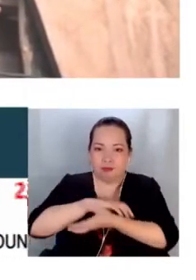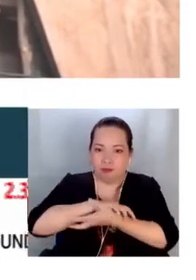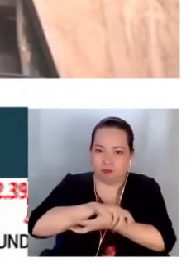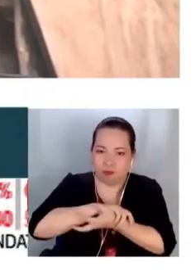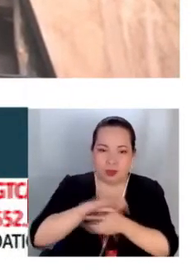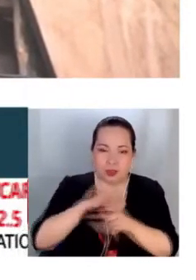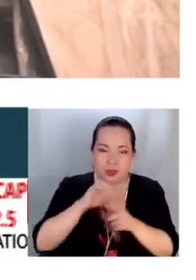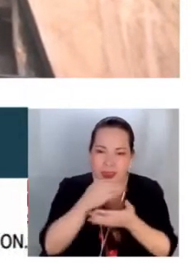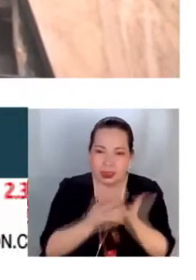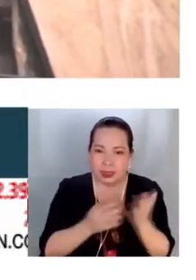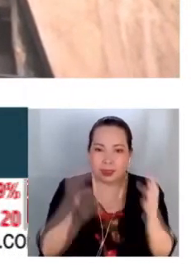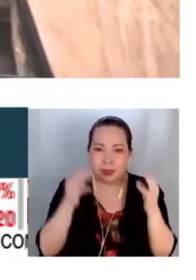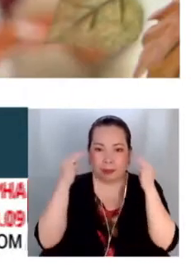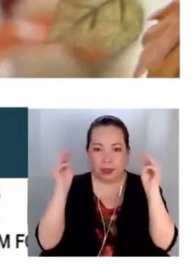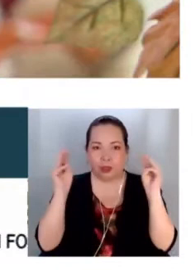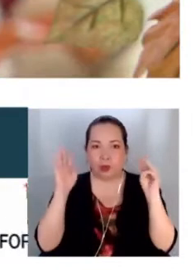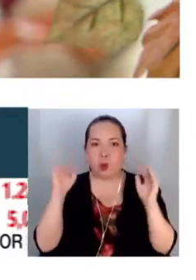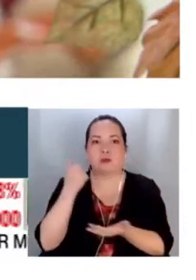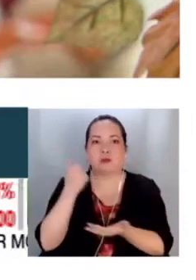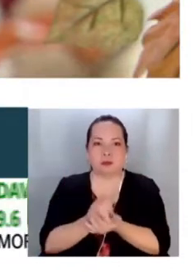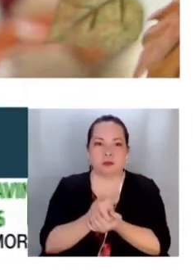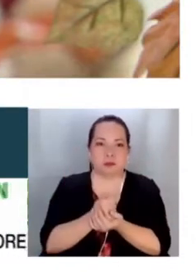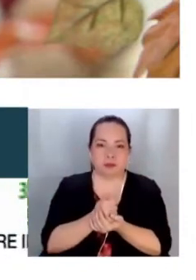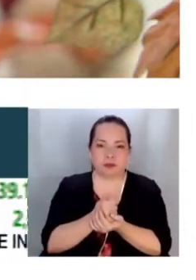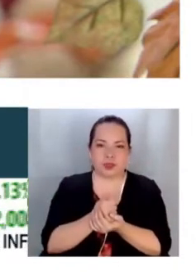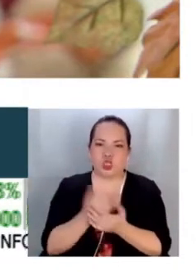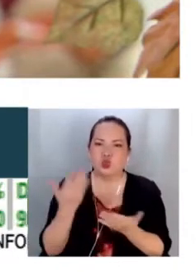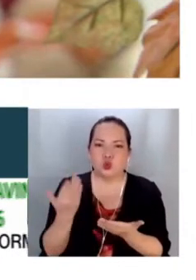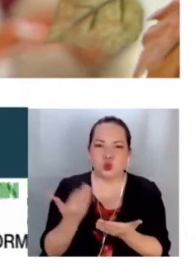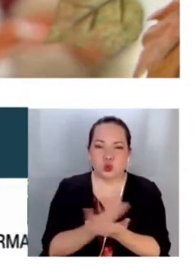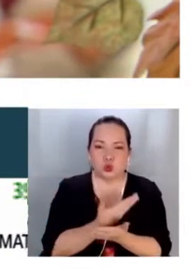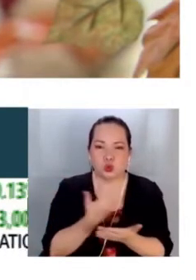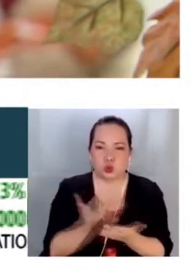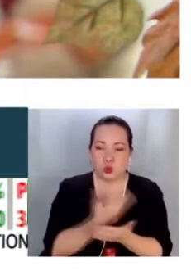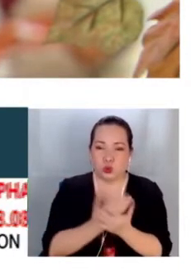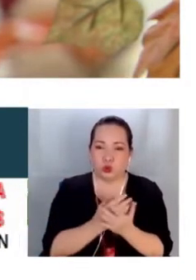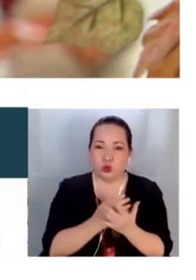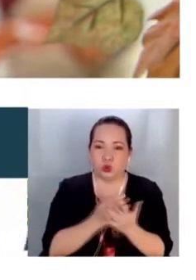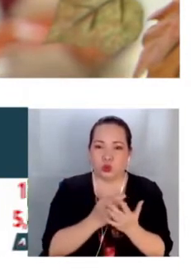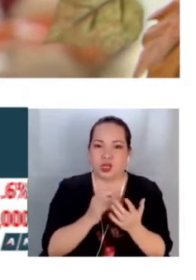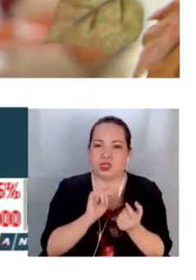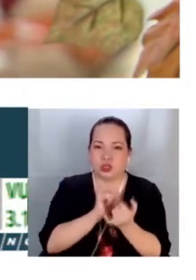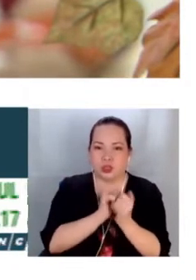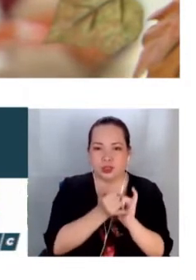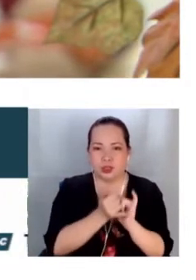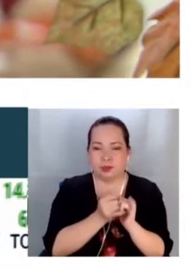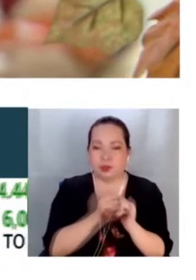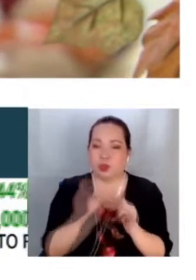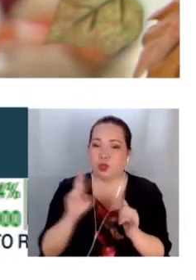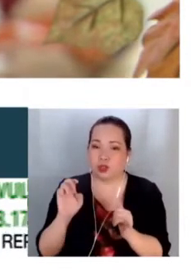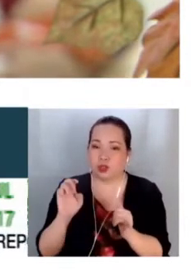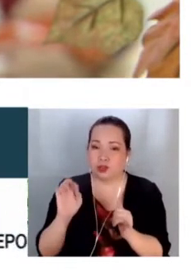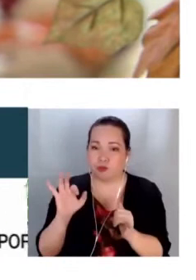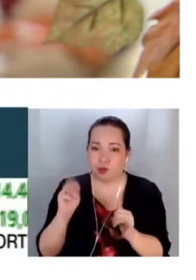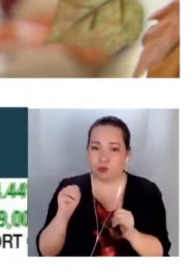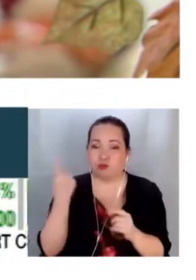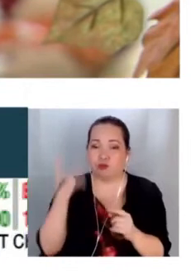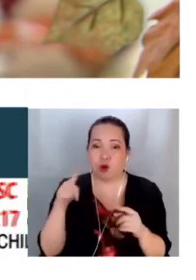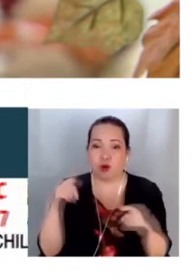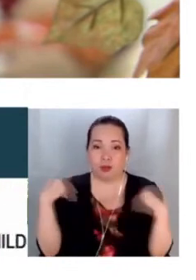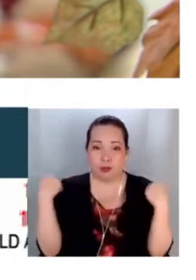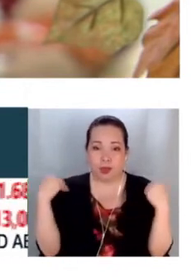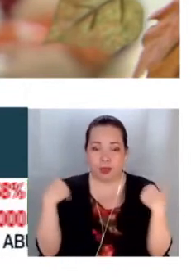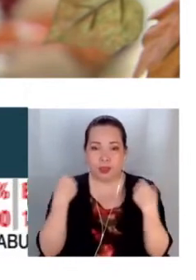the institutional reforms, you might say, to make it easier for young people to get services. And thereby